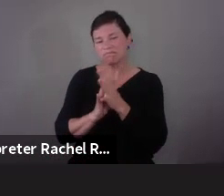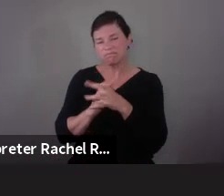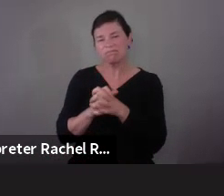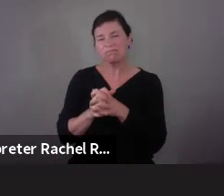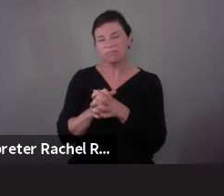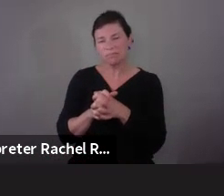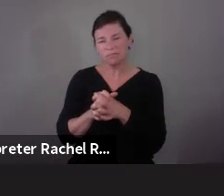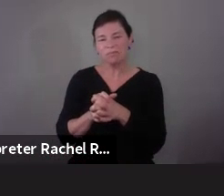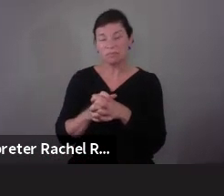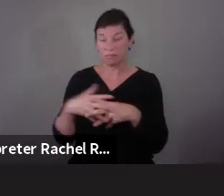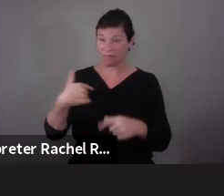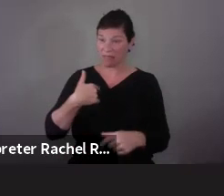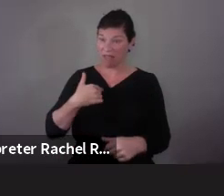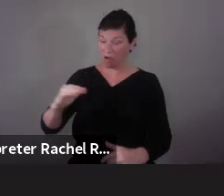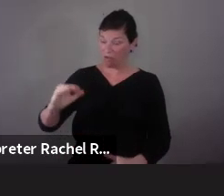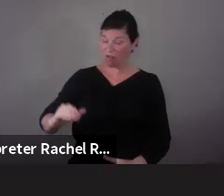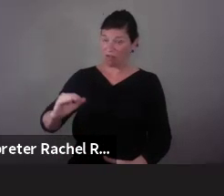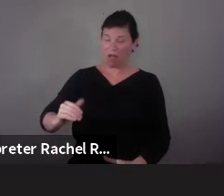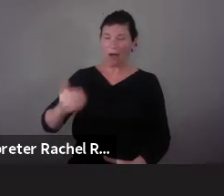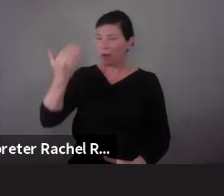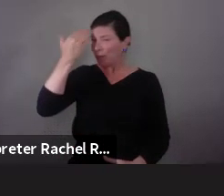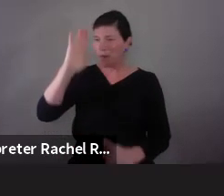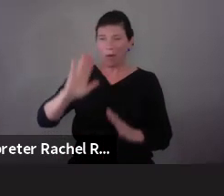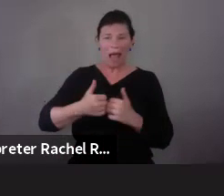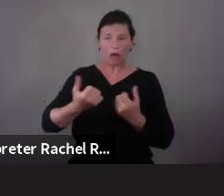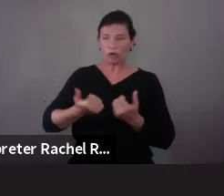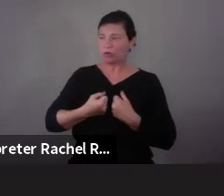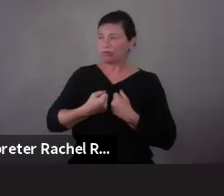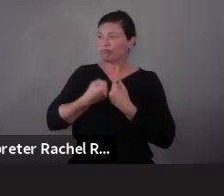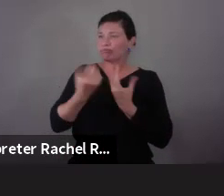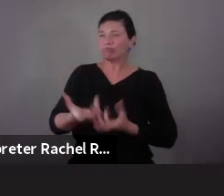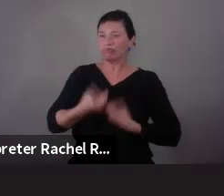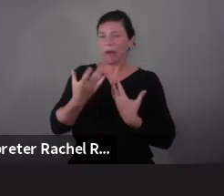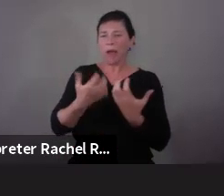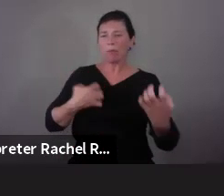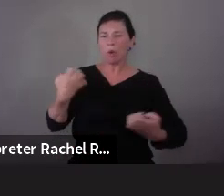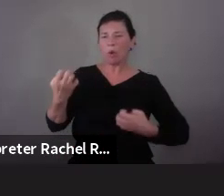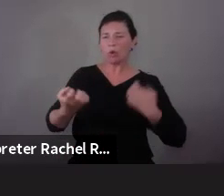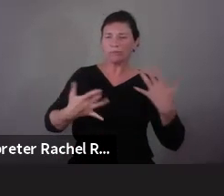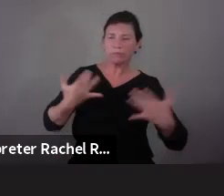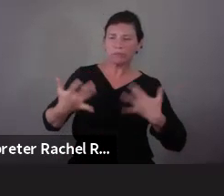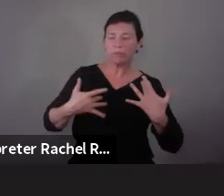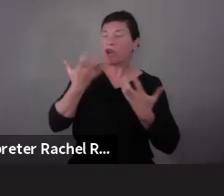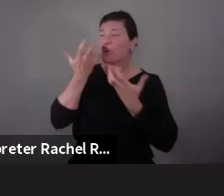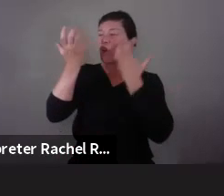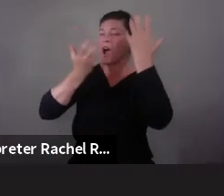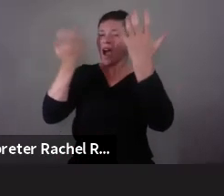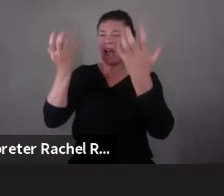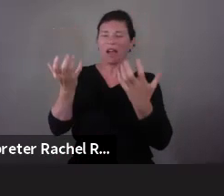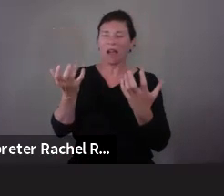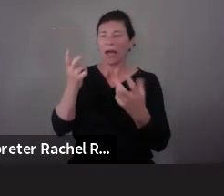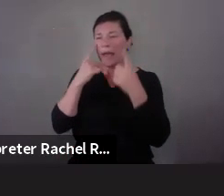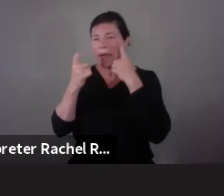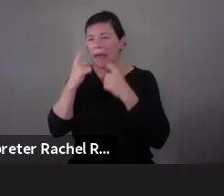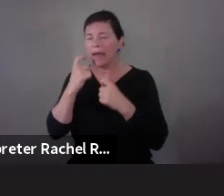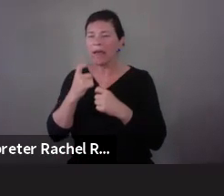for me as a child because I didn't know how to express emotion. Crying, yelling, screaming kind